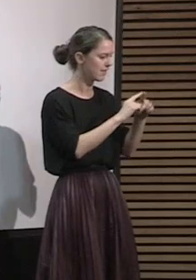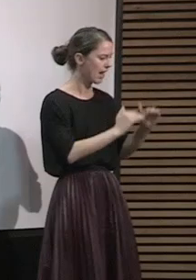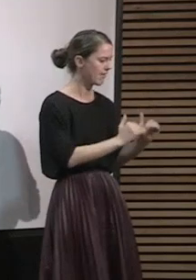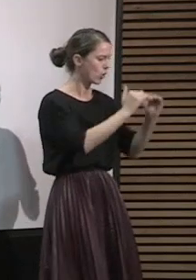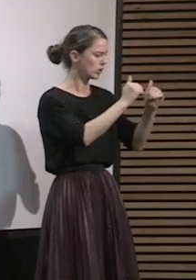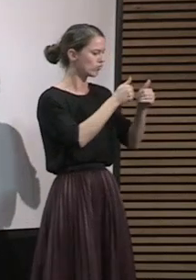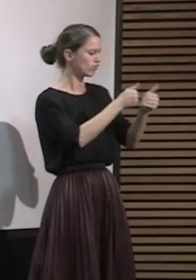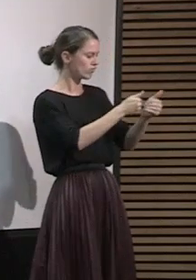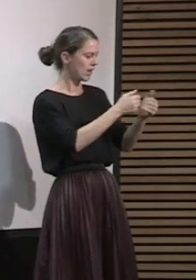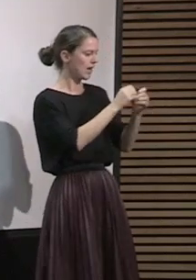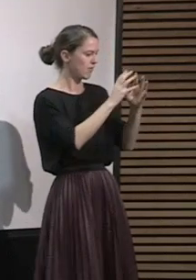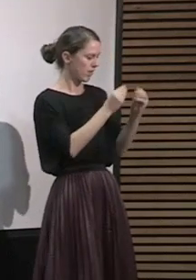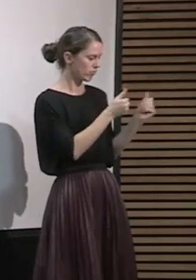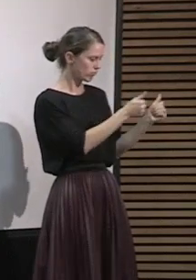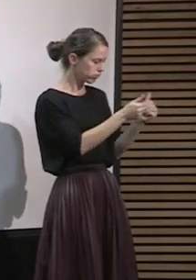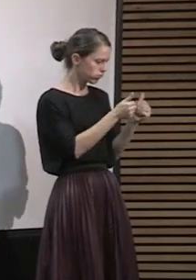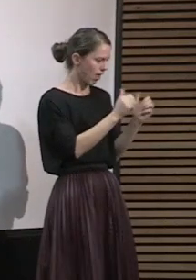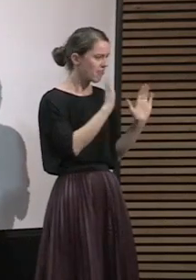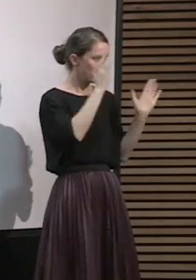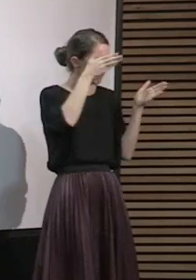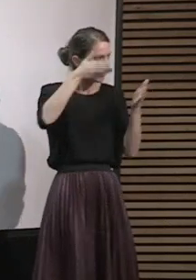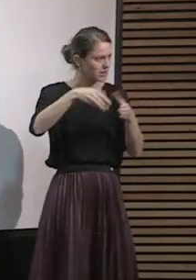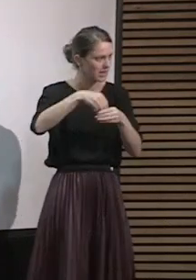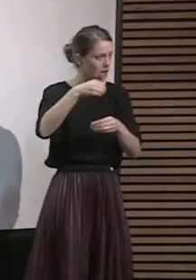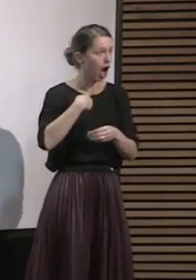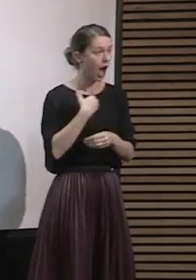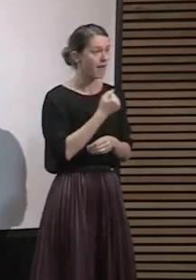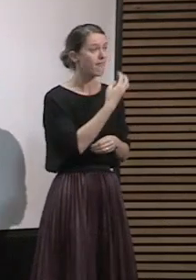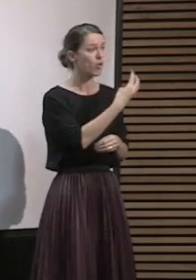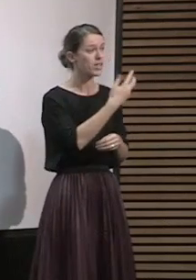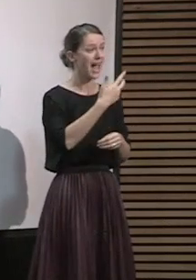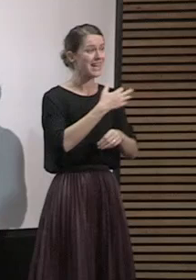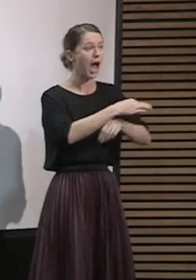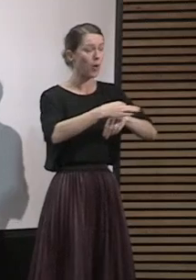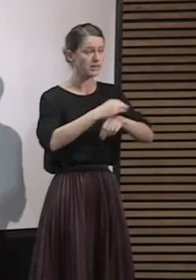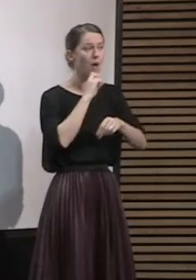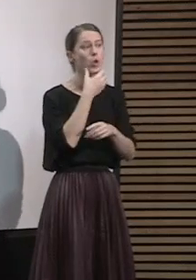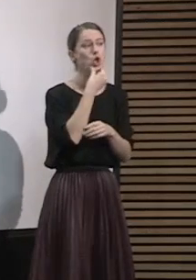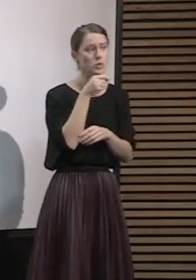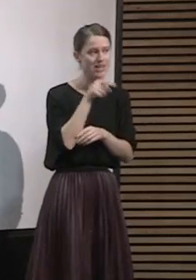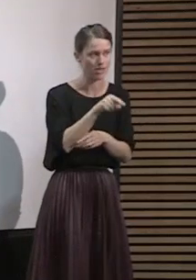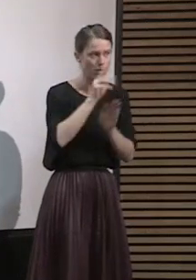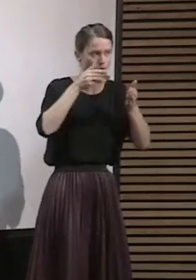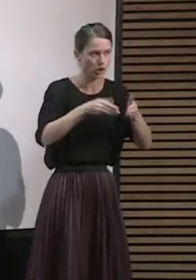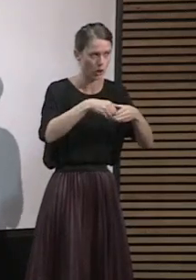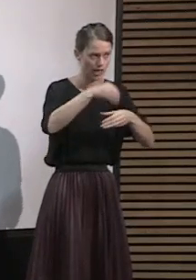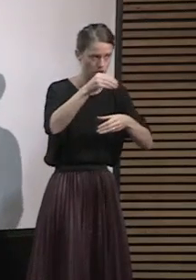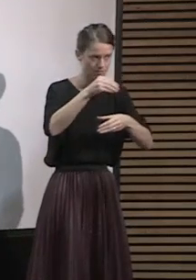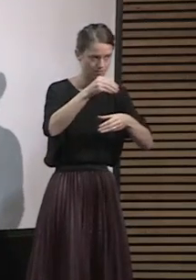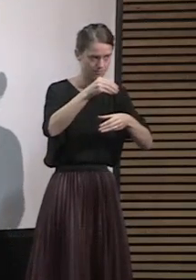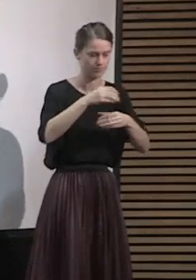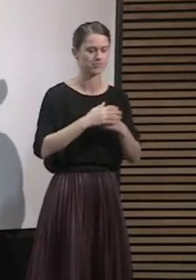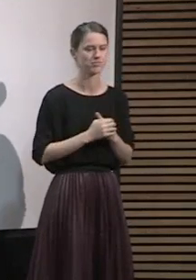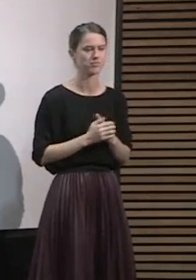need and we have the settings in the right place. I've got another 48 hours, I'm going to use it, and I'll come back on the question of the election. Sorry to interrupt you.